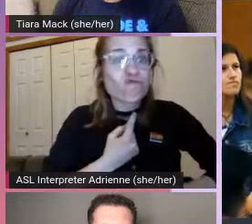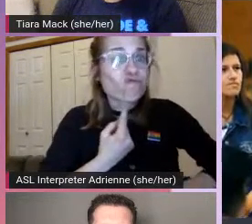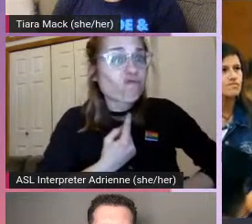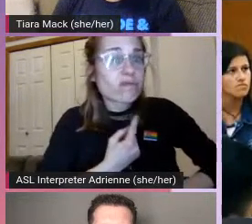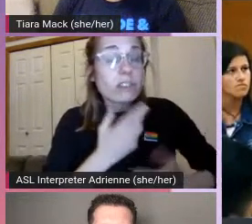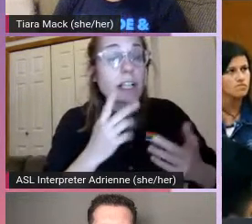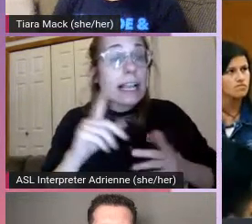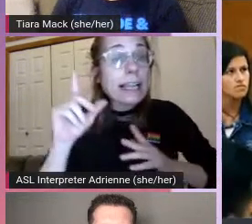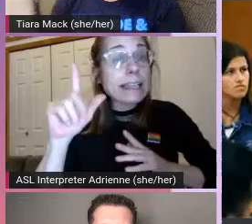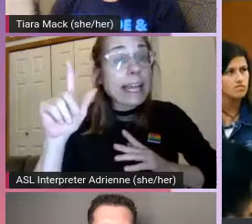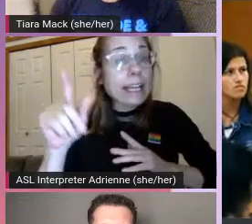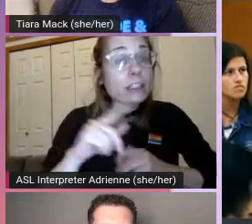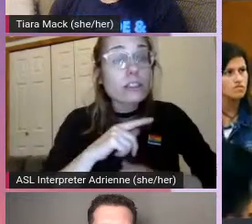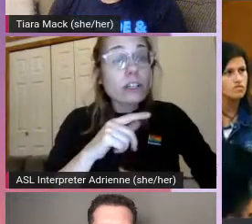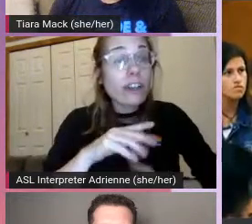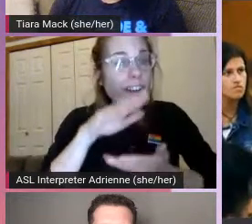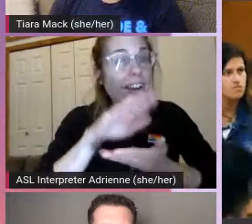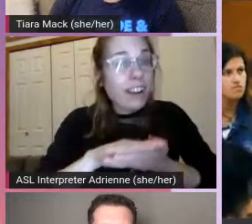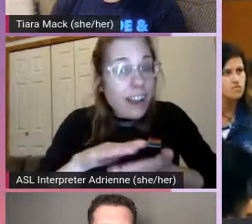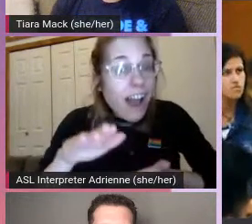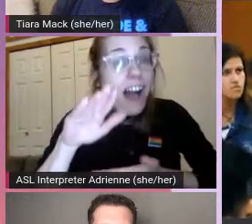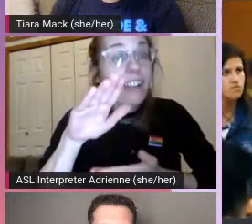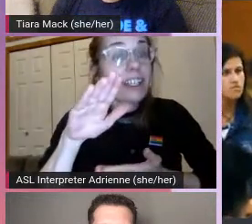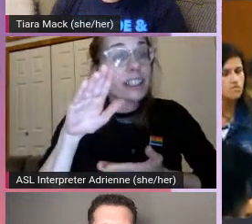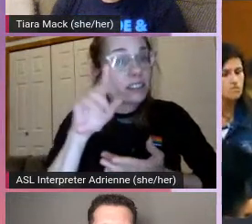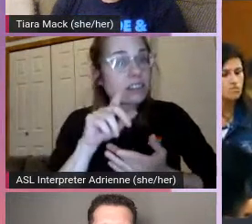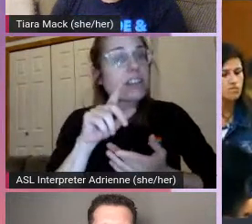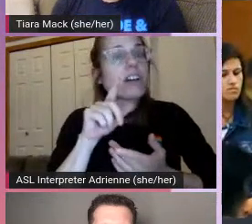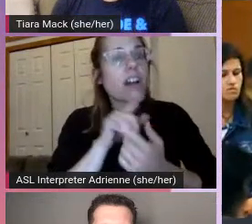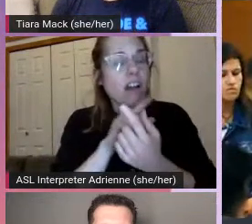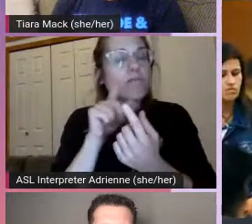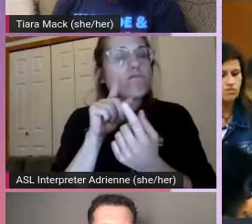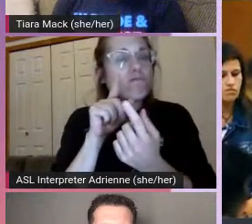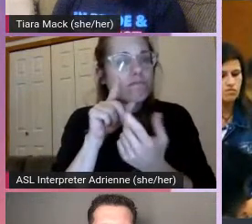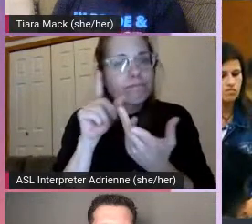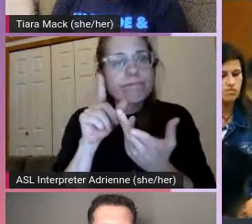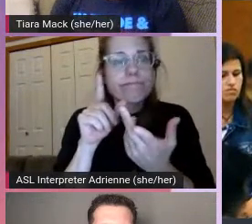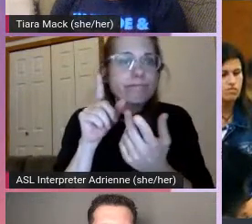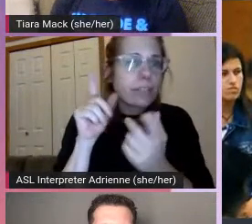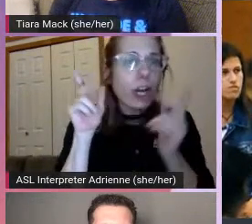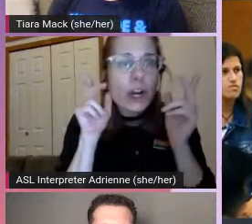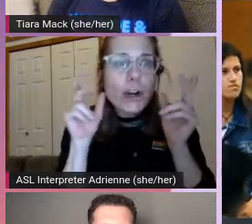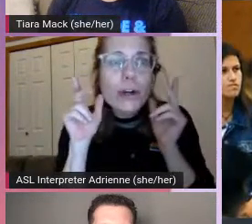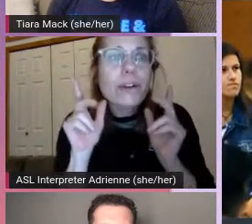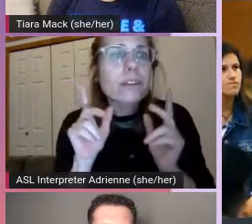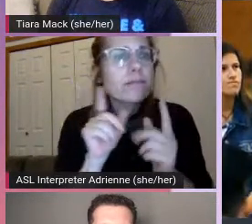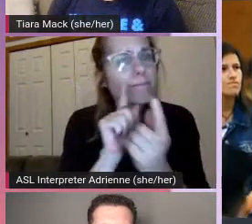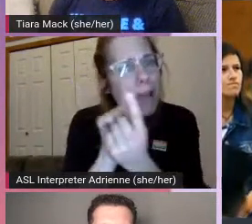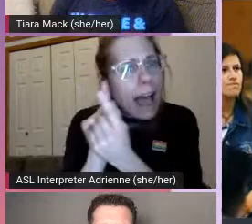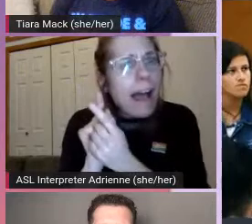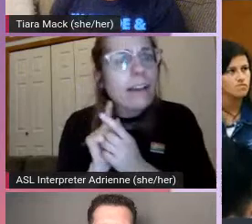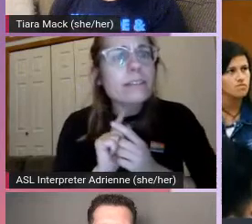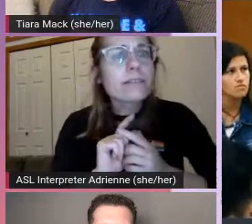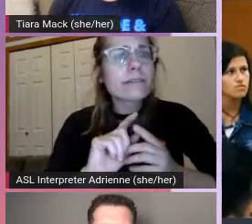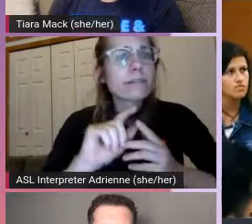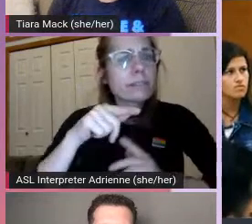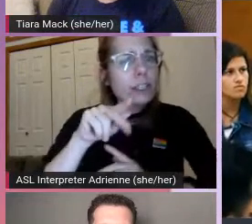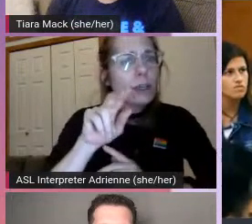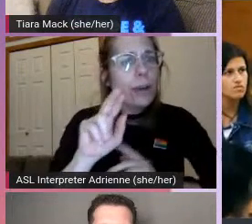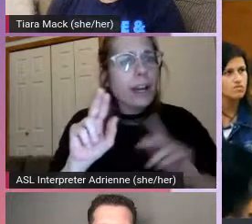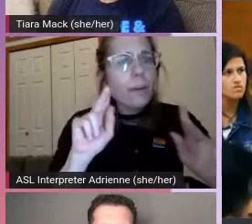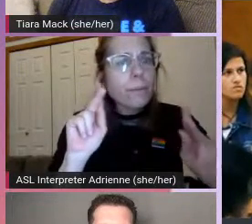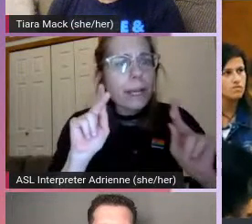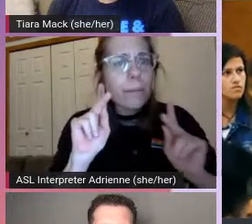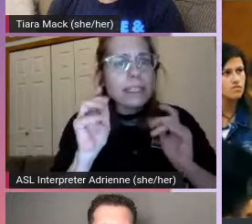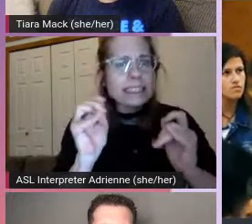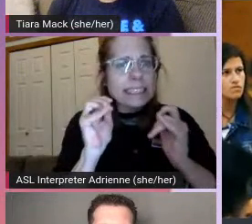queer folks who not only looked like me, but shared some of my background. When I first stepped into college, I had never